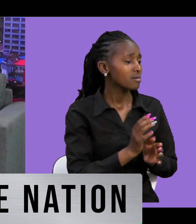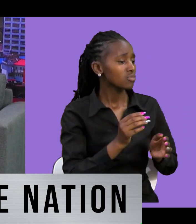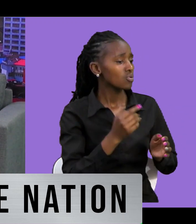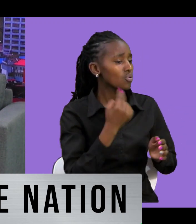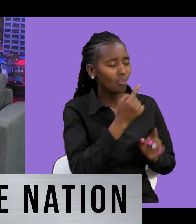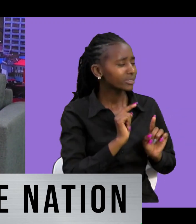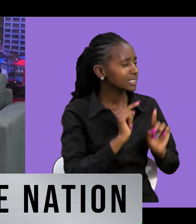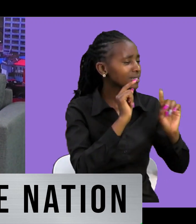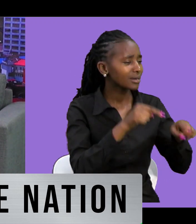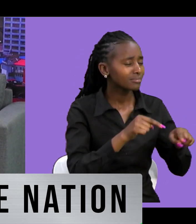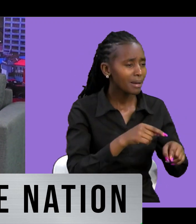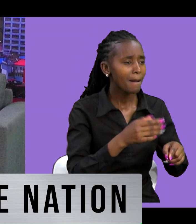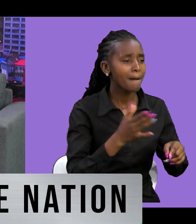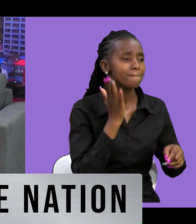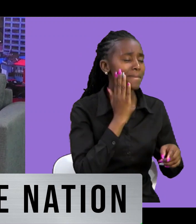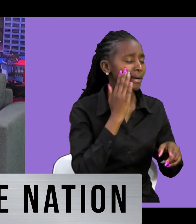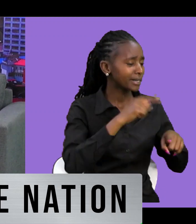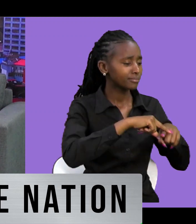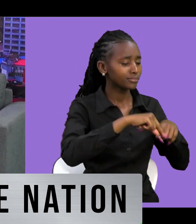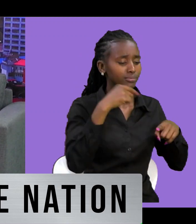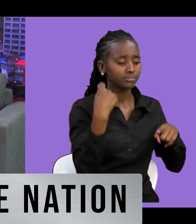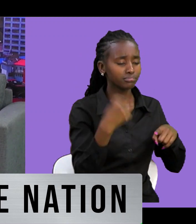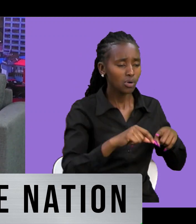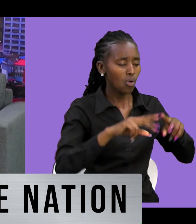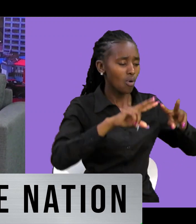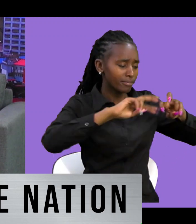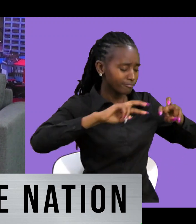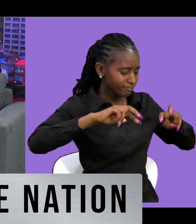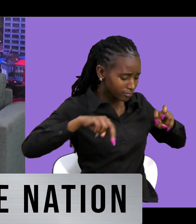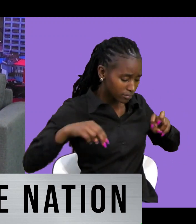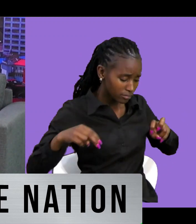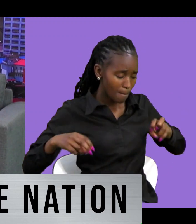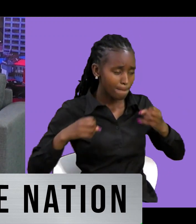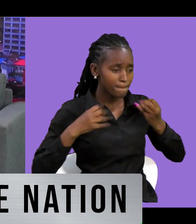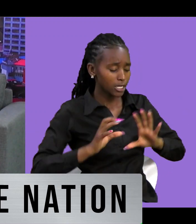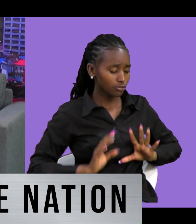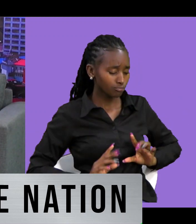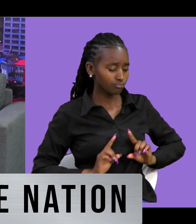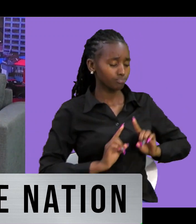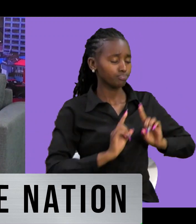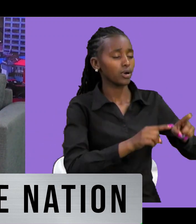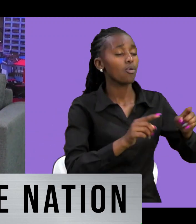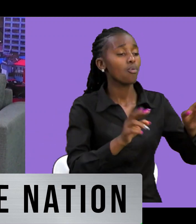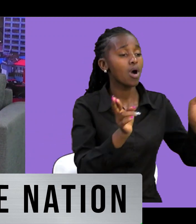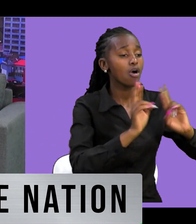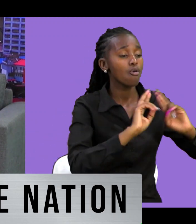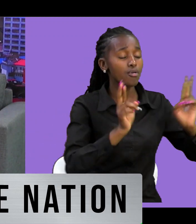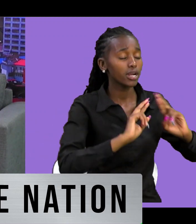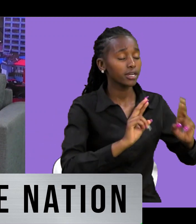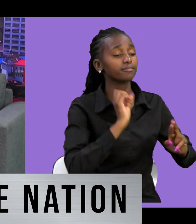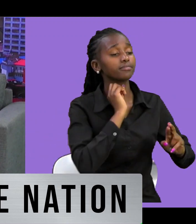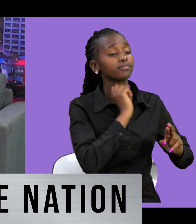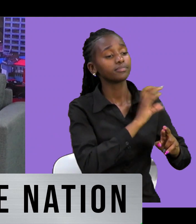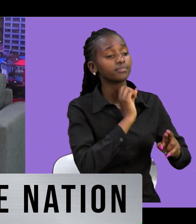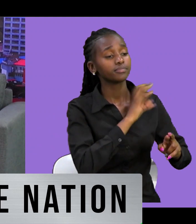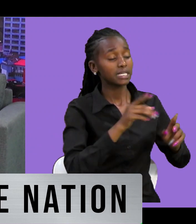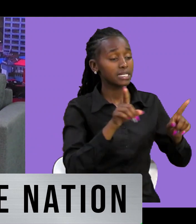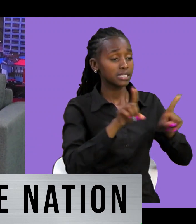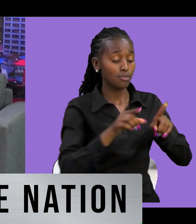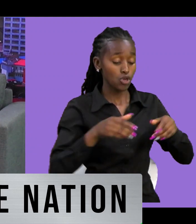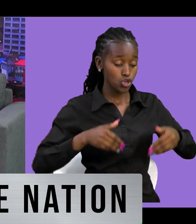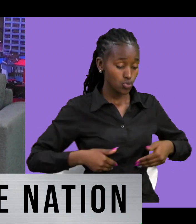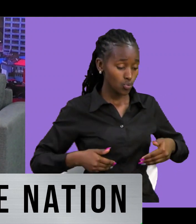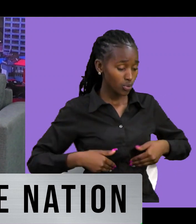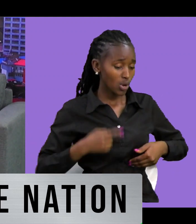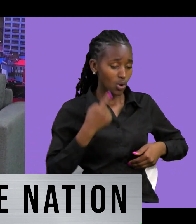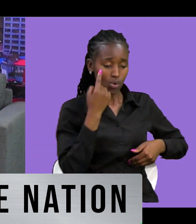mamambogas, very many of them, they have mobilized themselves to raise the voice. The youths, they are busy working, they are not